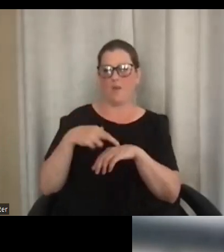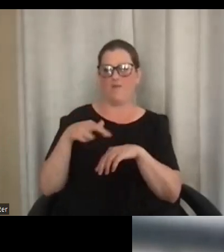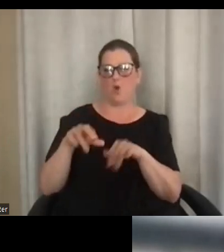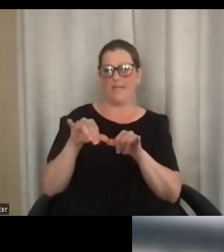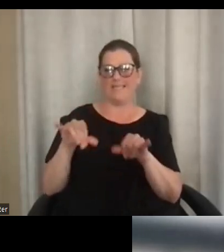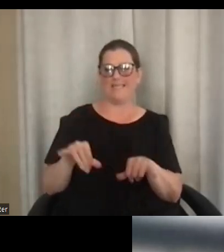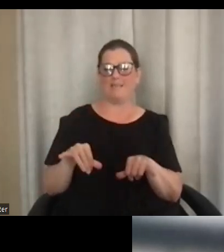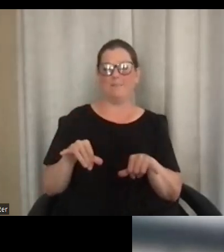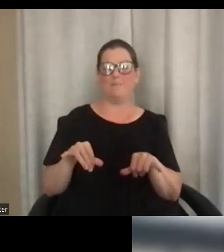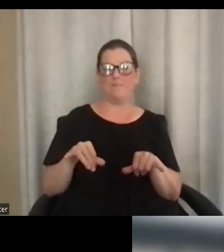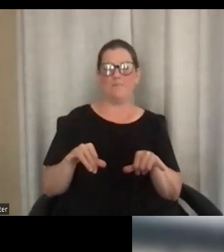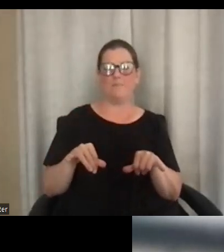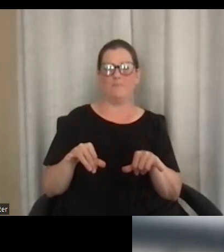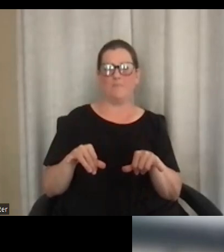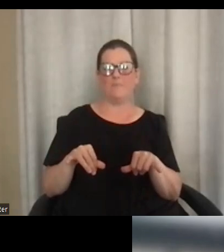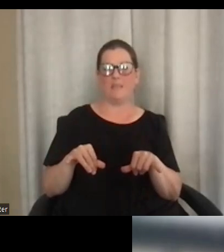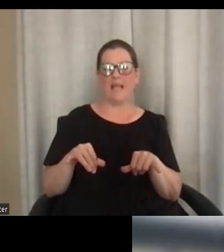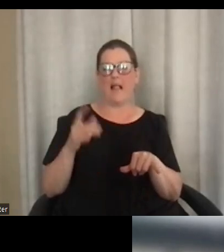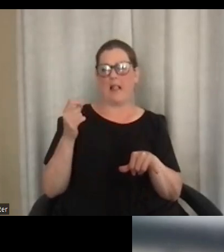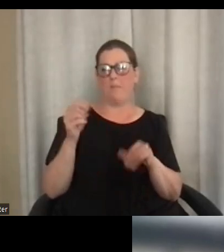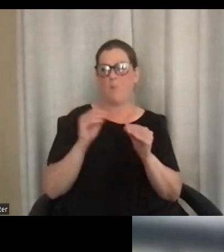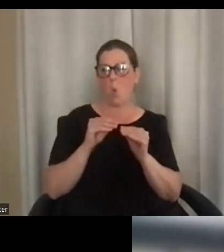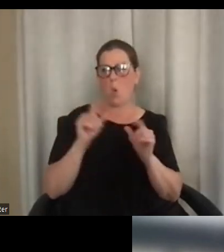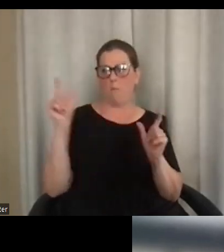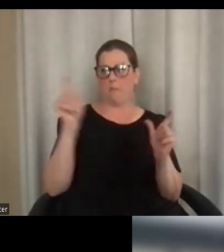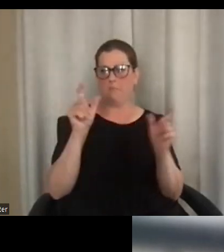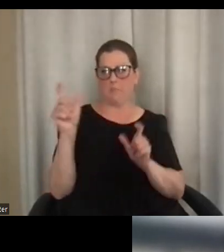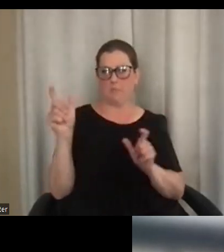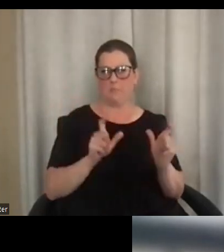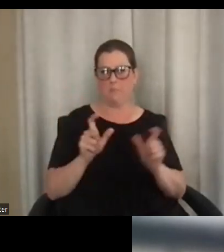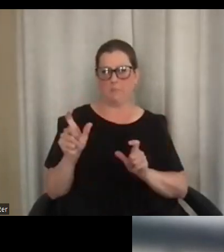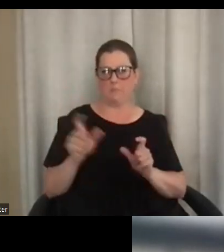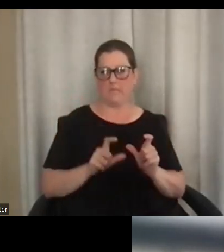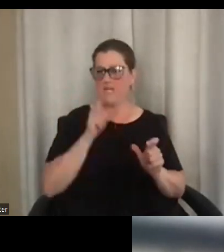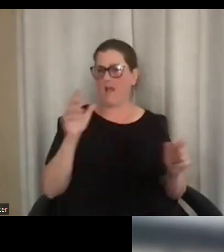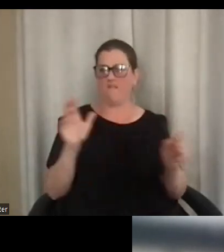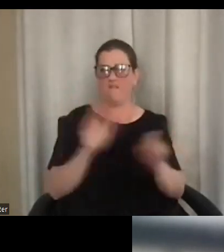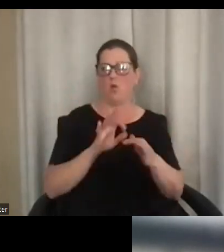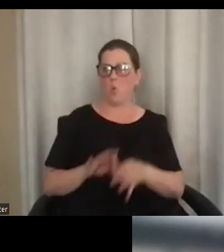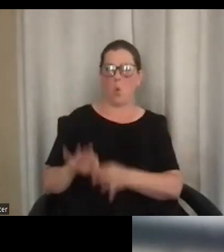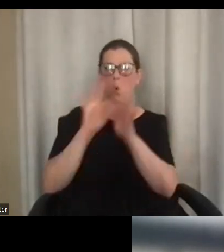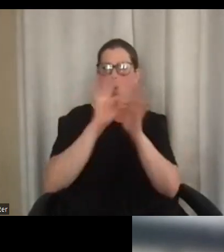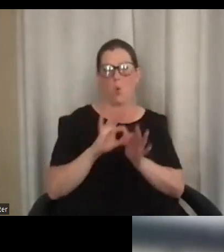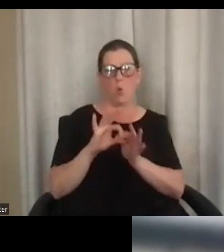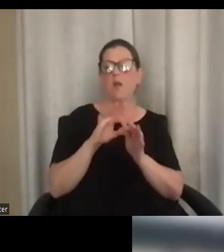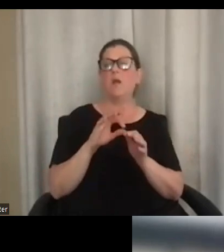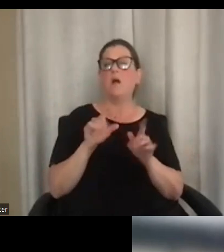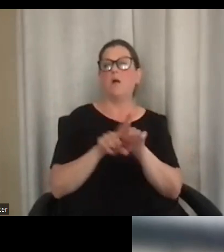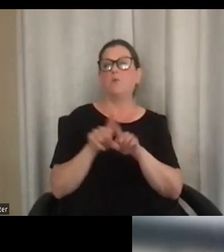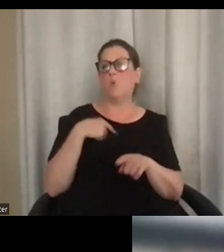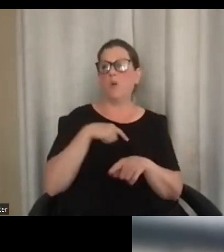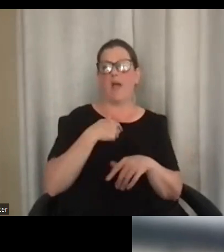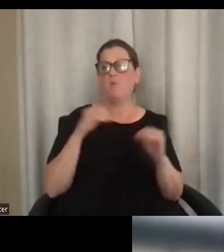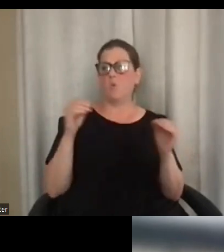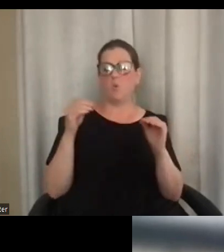bit more piecemeal and not as coordinated. We also don't have a county health system in Massachusetts. We have a